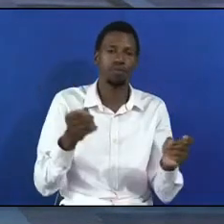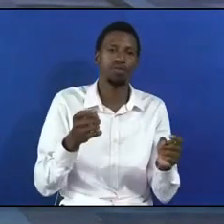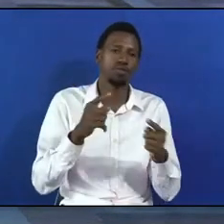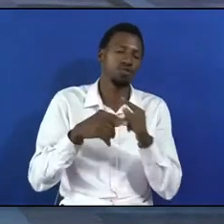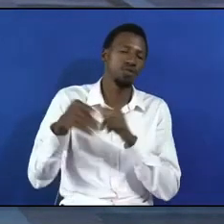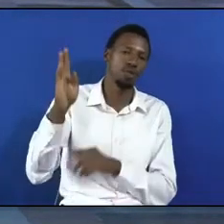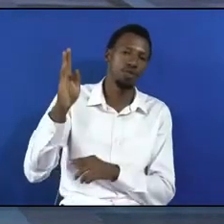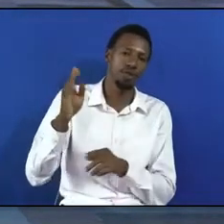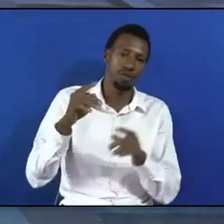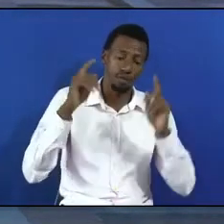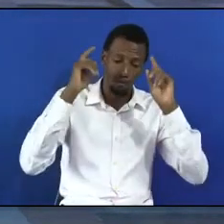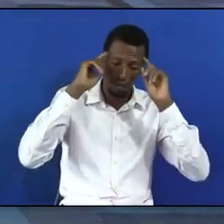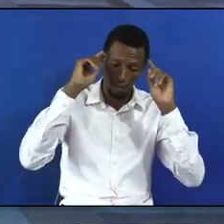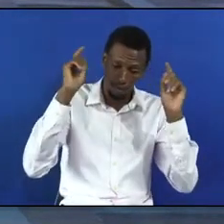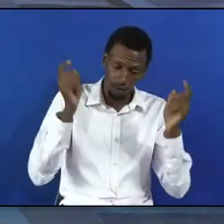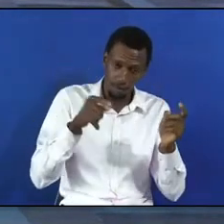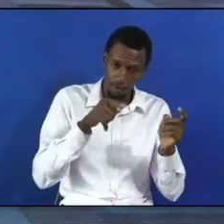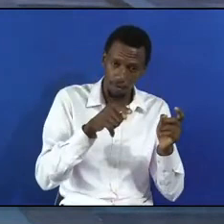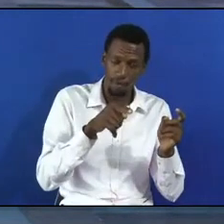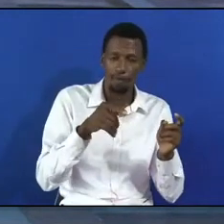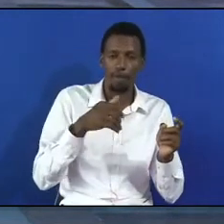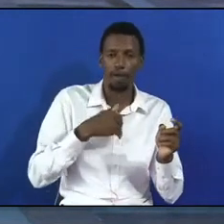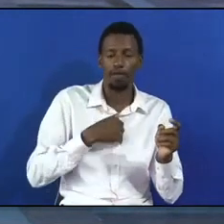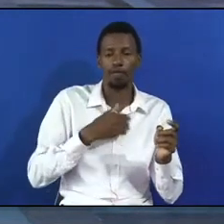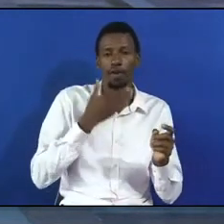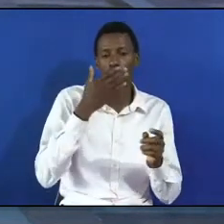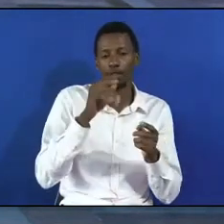consequence to that.